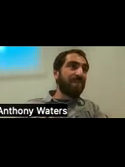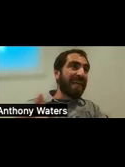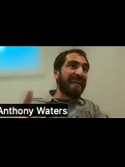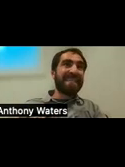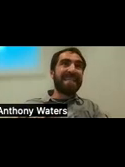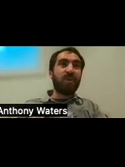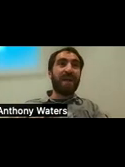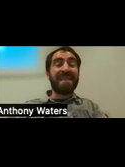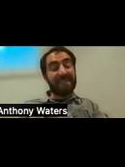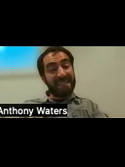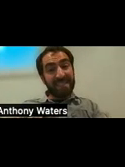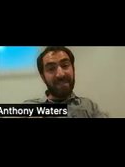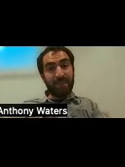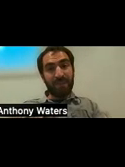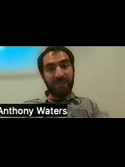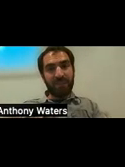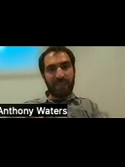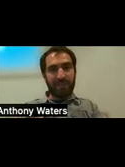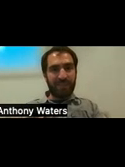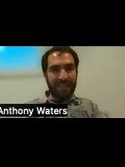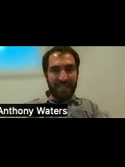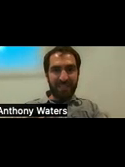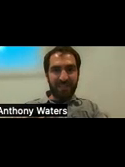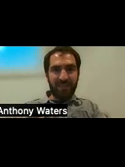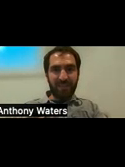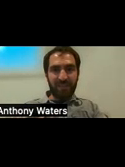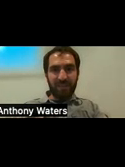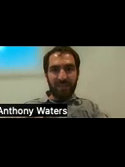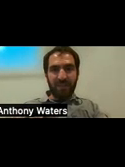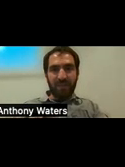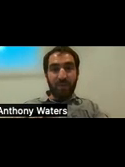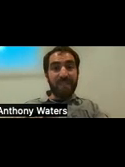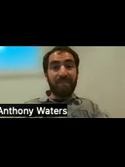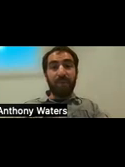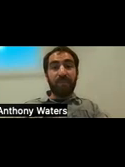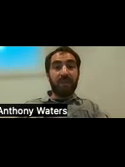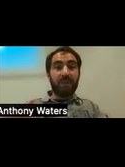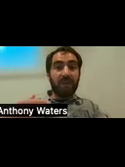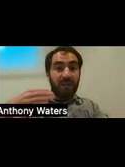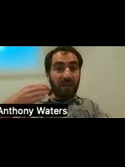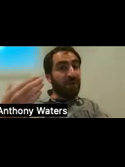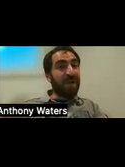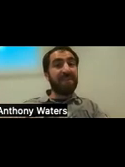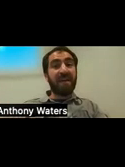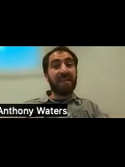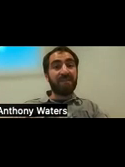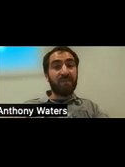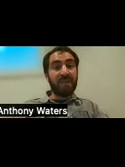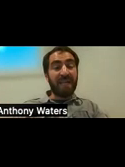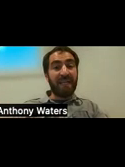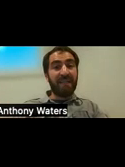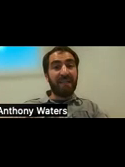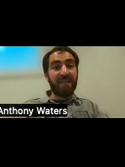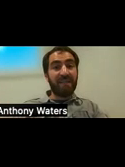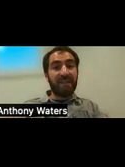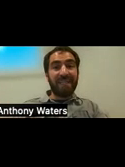sometimes we might ask it in a way that leads the person to a certain answer. For example, are you having thoughts of